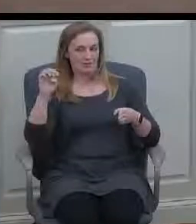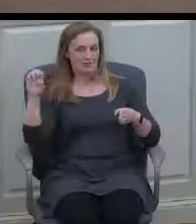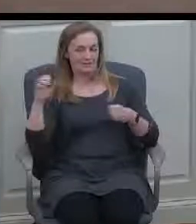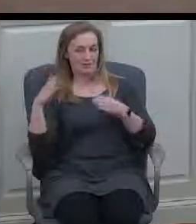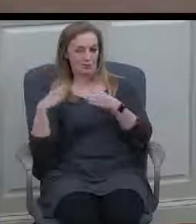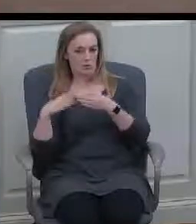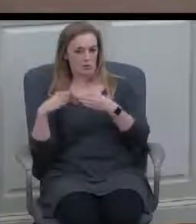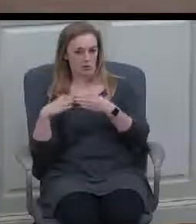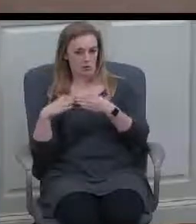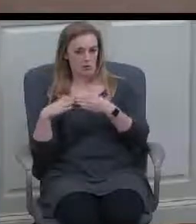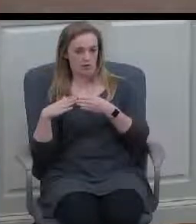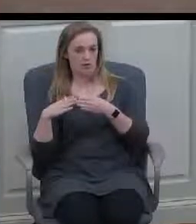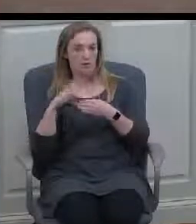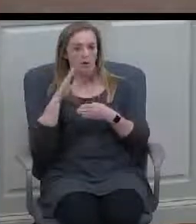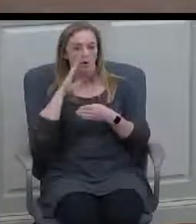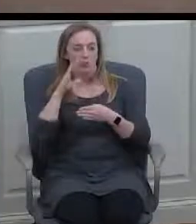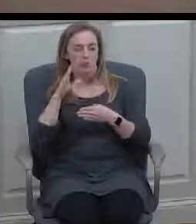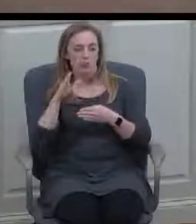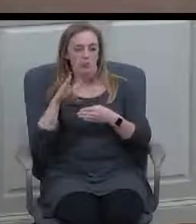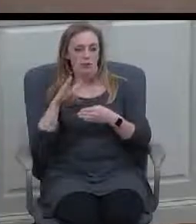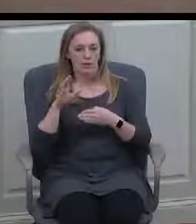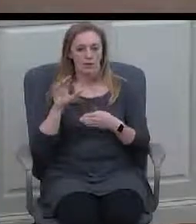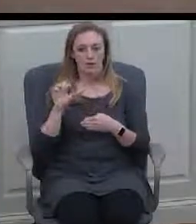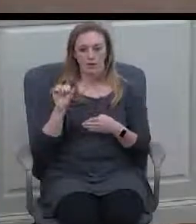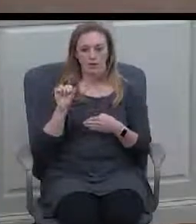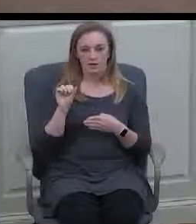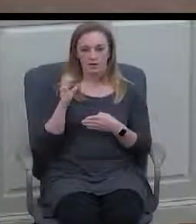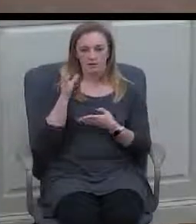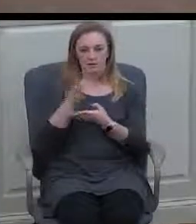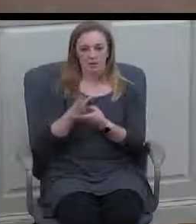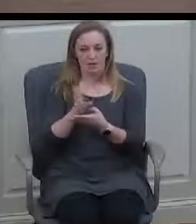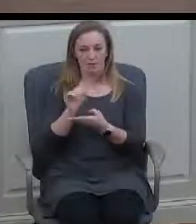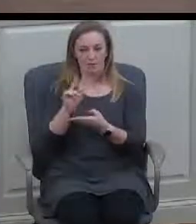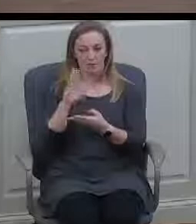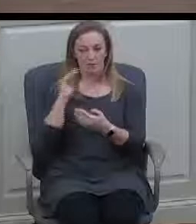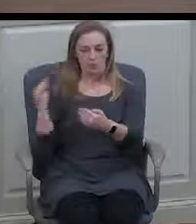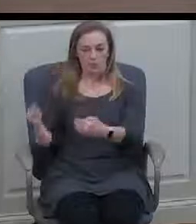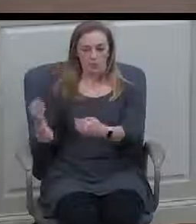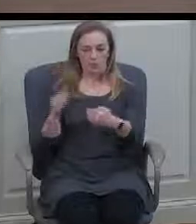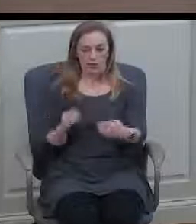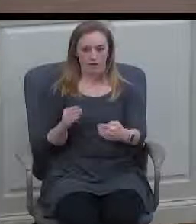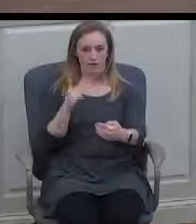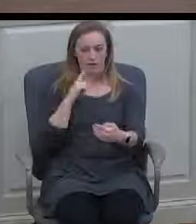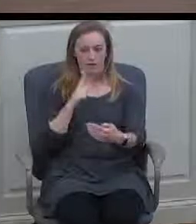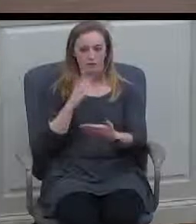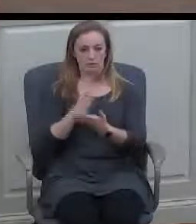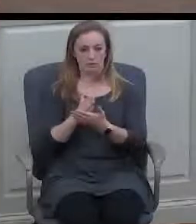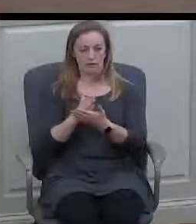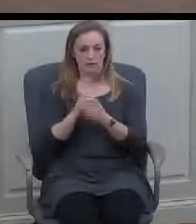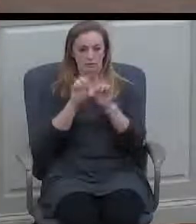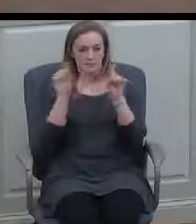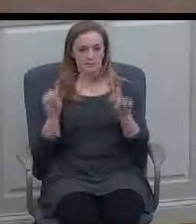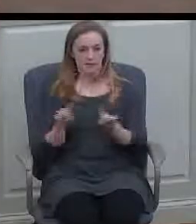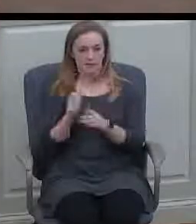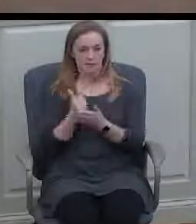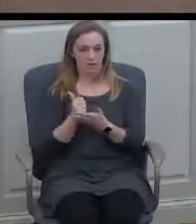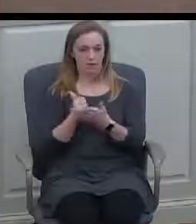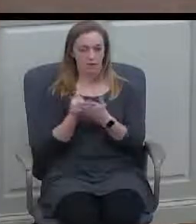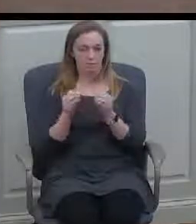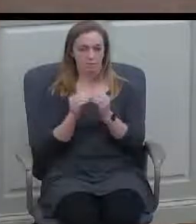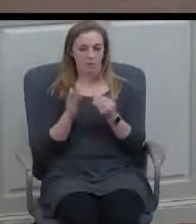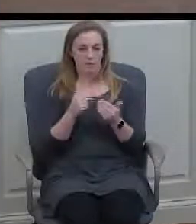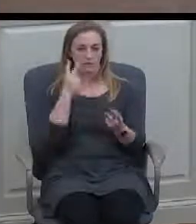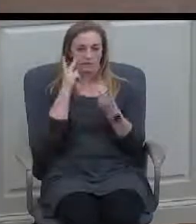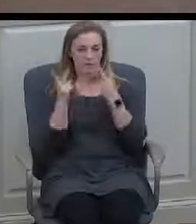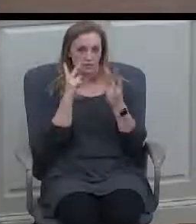On the northeast corner. They're going to be moving the stop bar out for that stop sign to help with visibility.